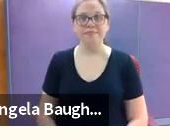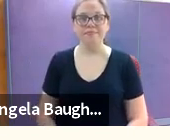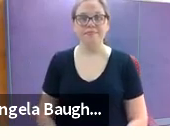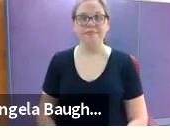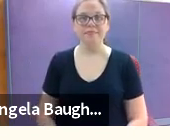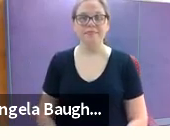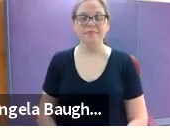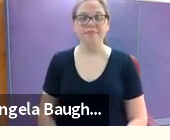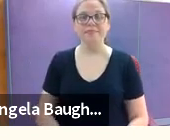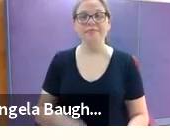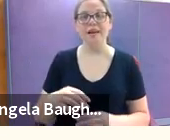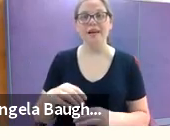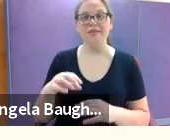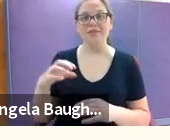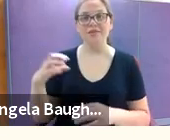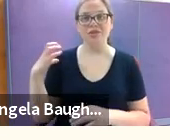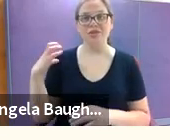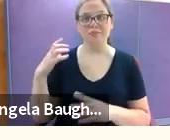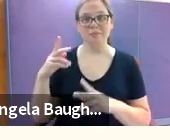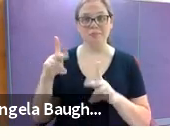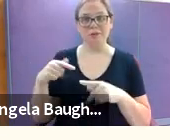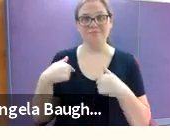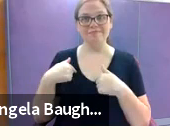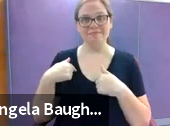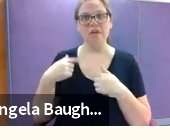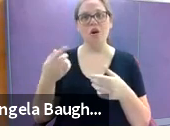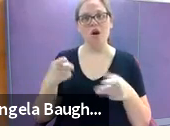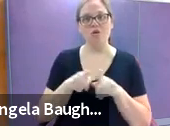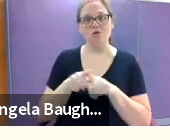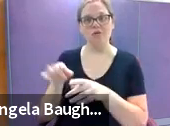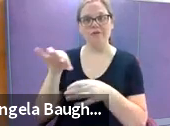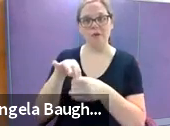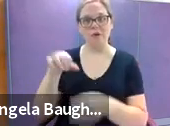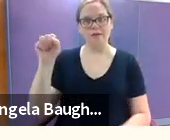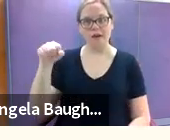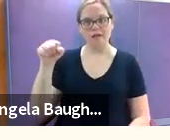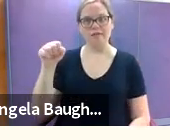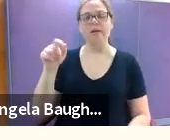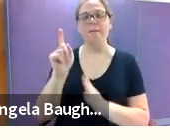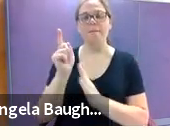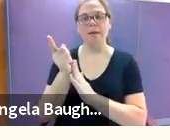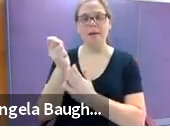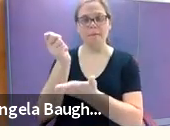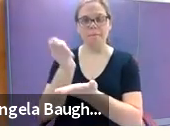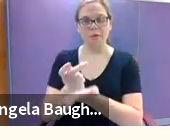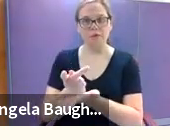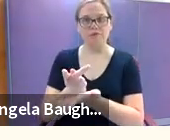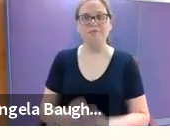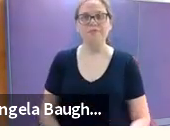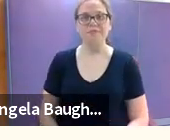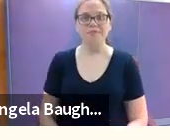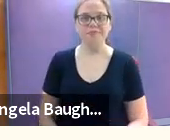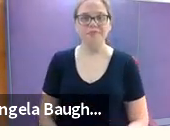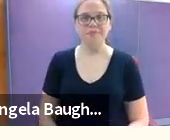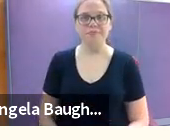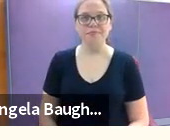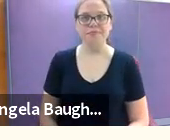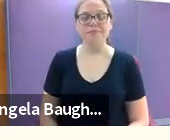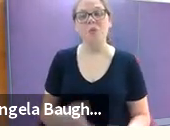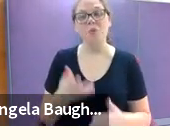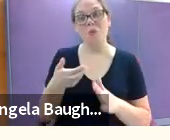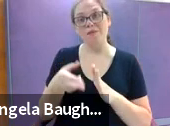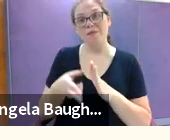And as the chairperson, I also vote yay, so the minutes are approved. We would like to review